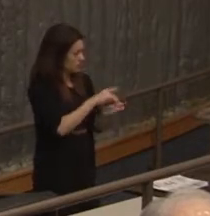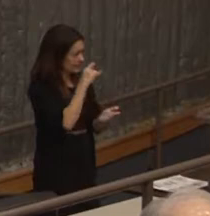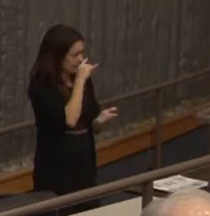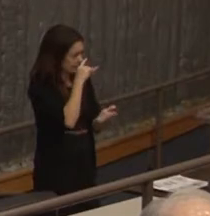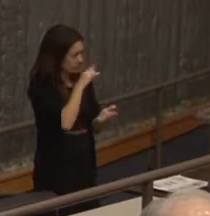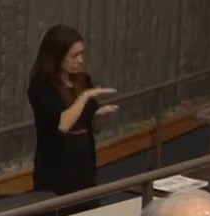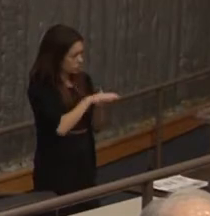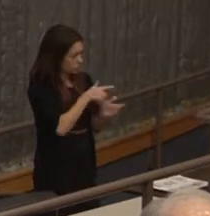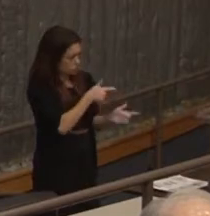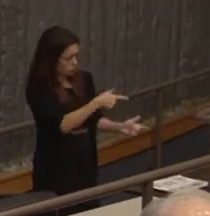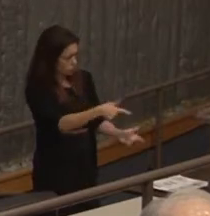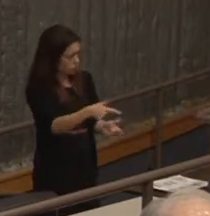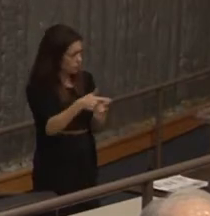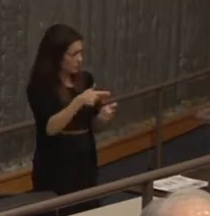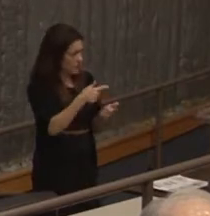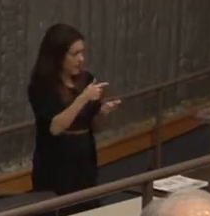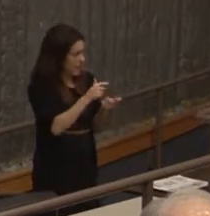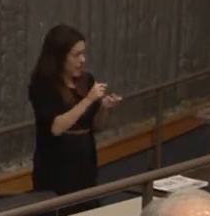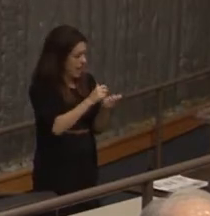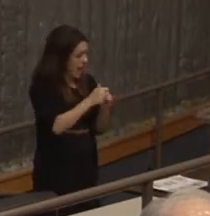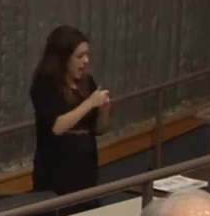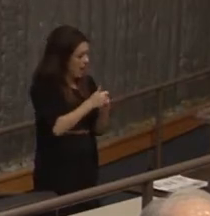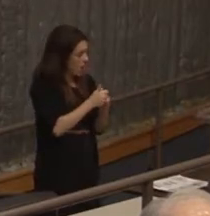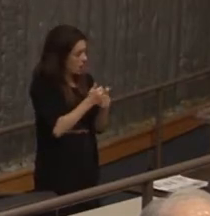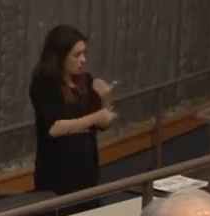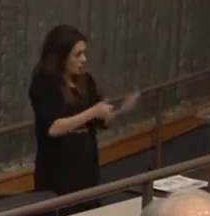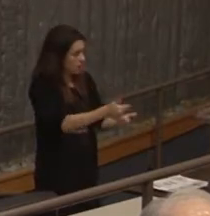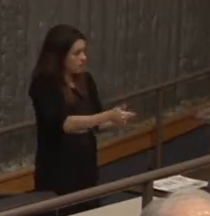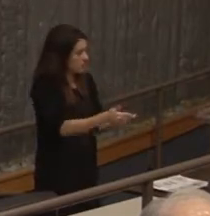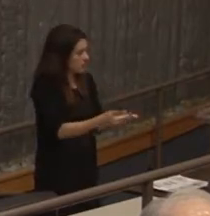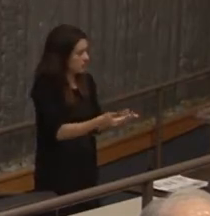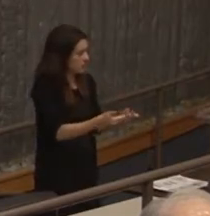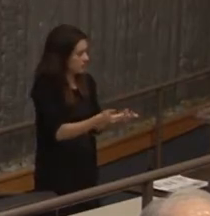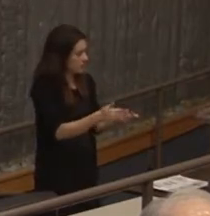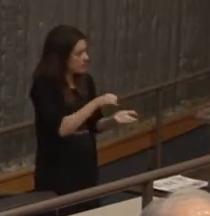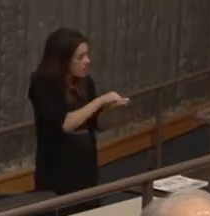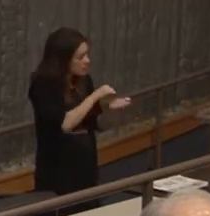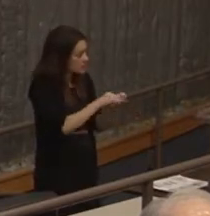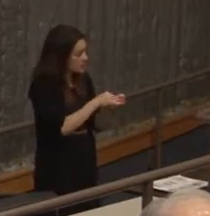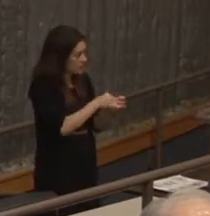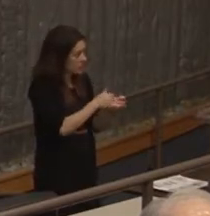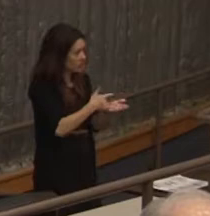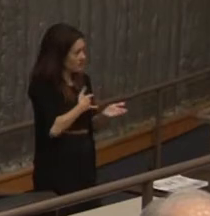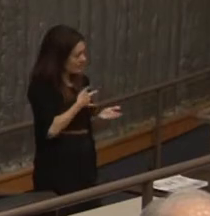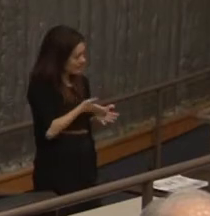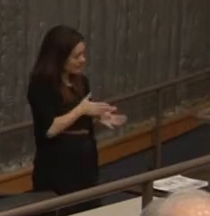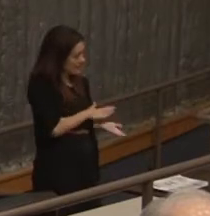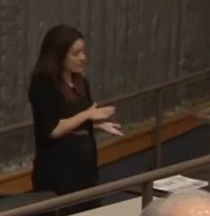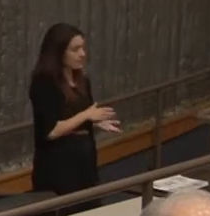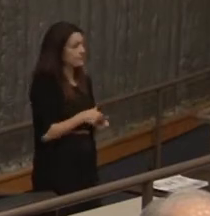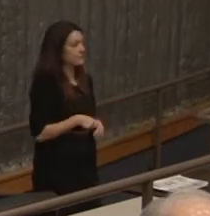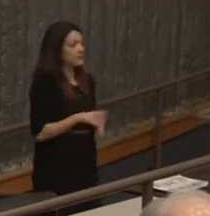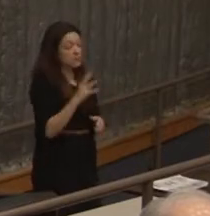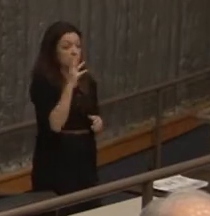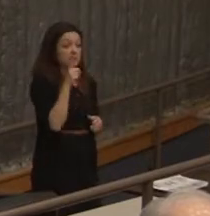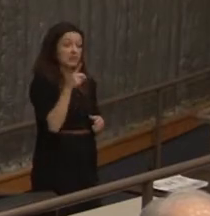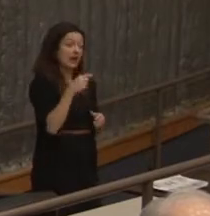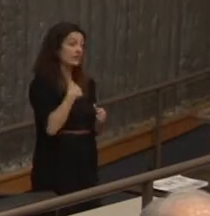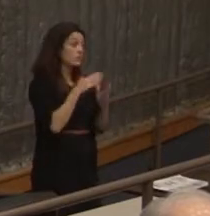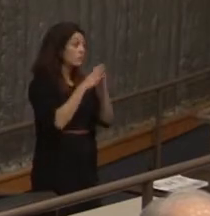living. He has a beautiful house, gorgeous swimming pool behind it. He's never invited us to swim in his swimming pool.